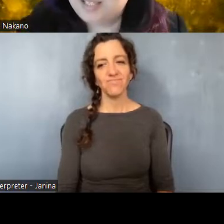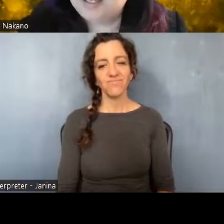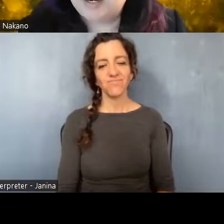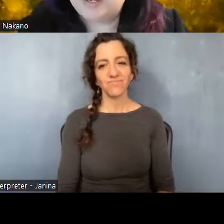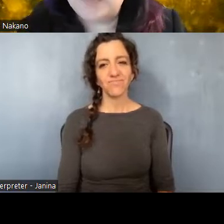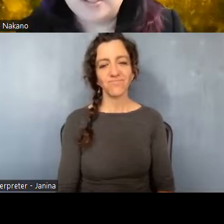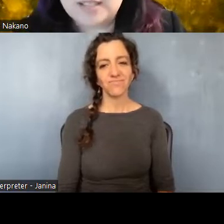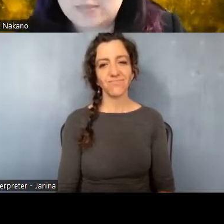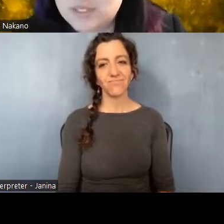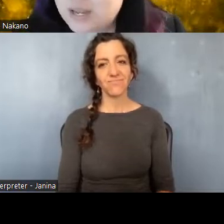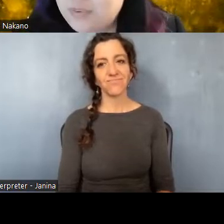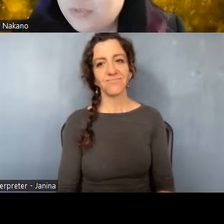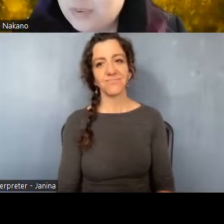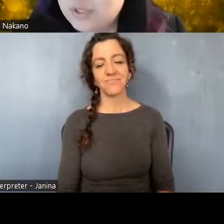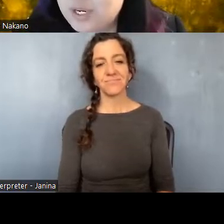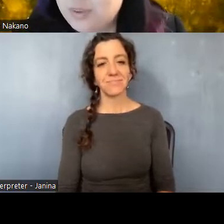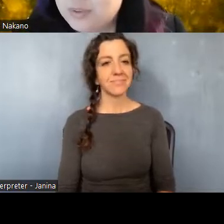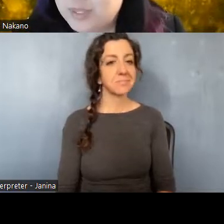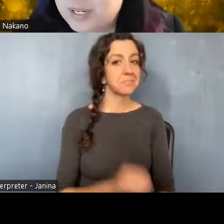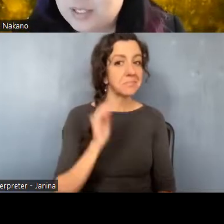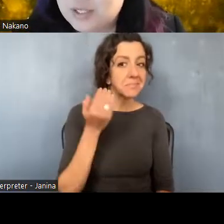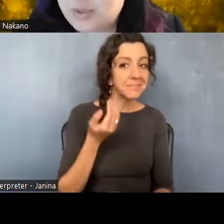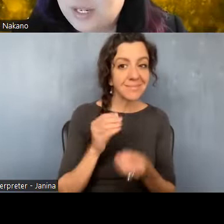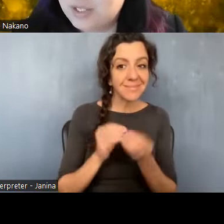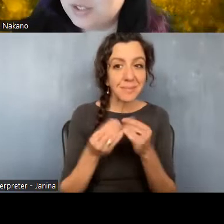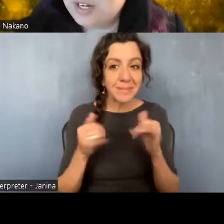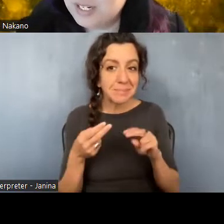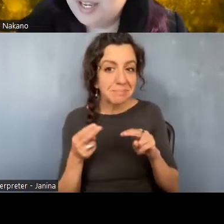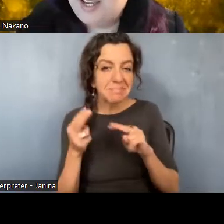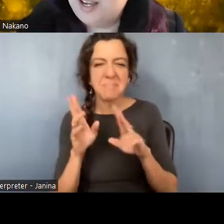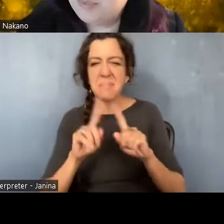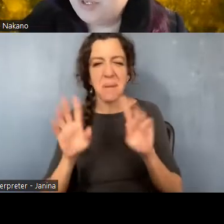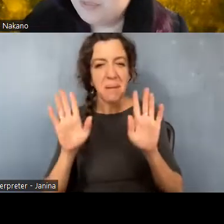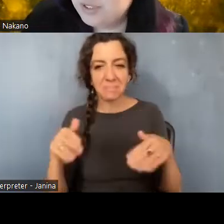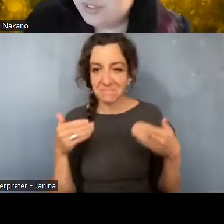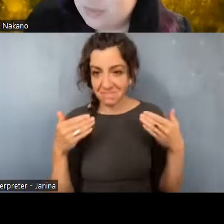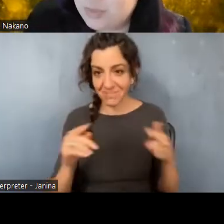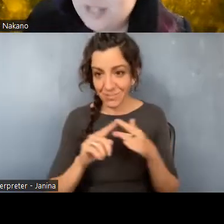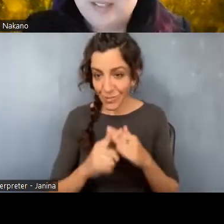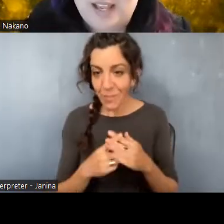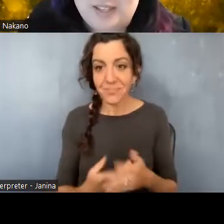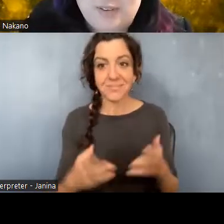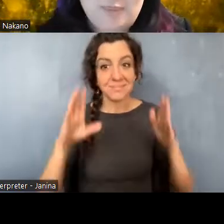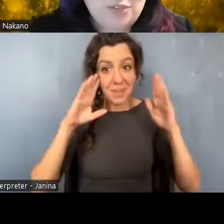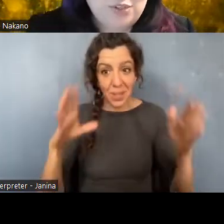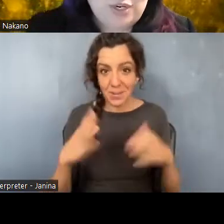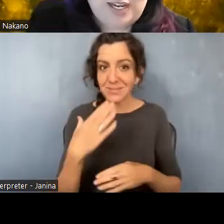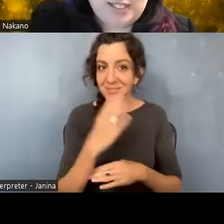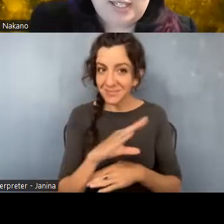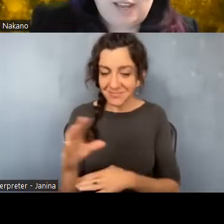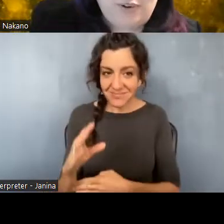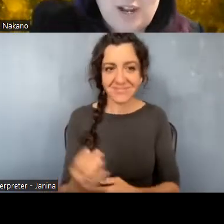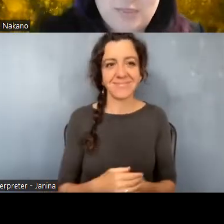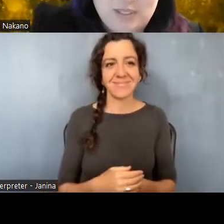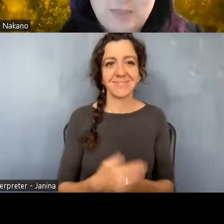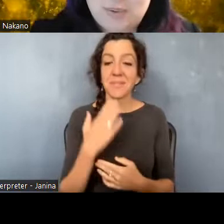Okay, it looks like we still have a few folks joining, but let's go ahead and get started. Good afternoon, everyone. Thank you very much for joining us